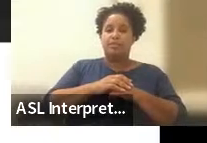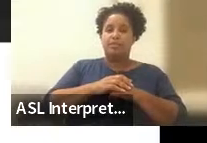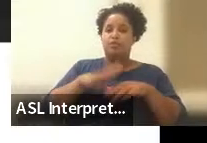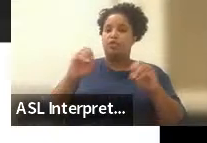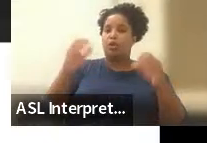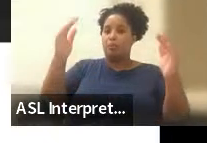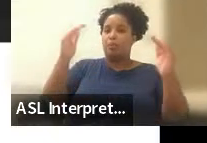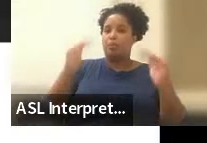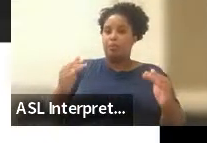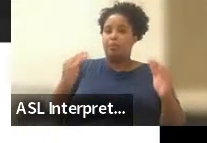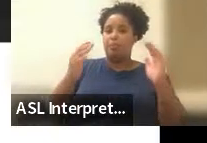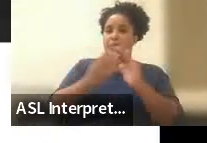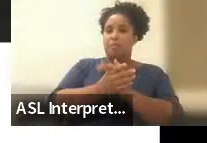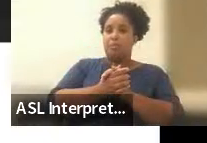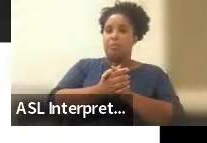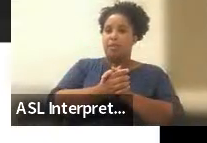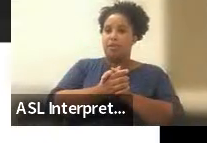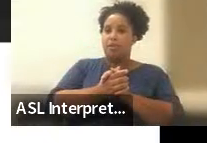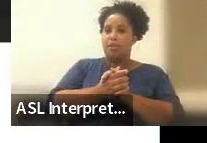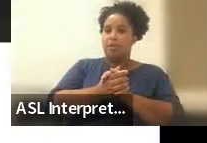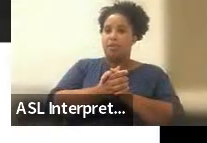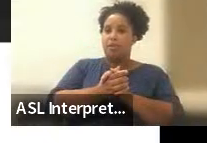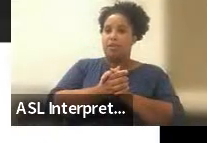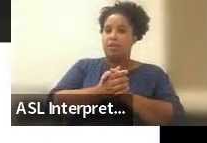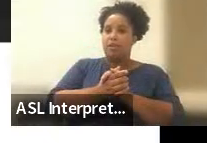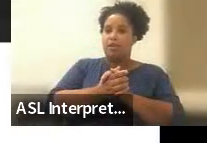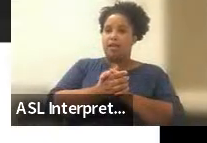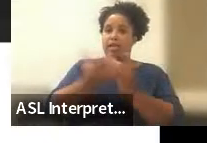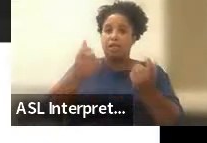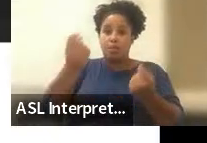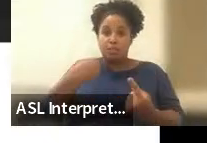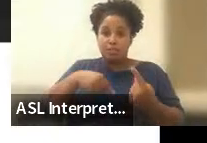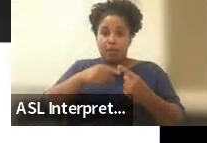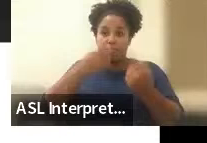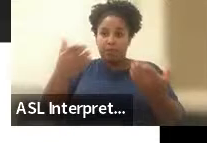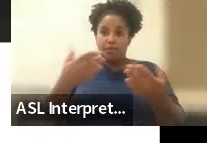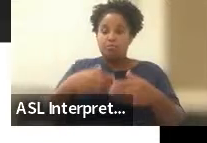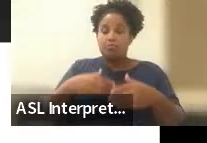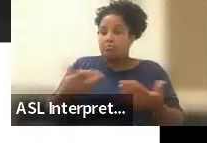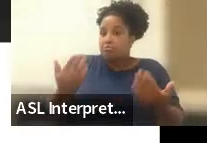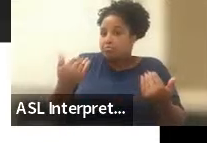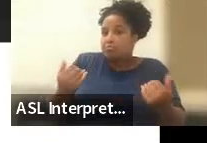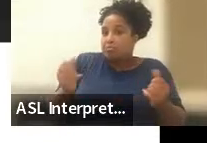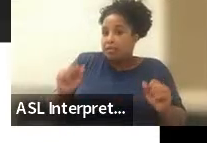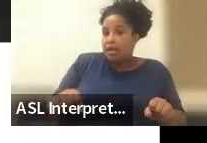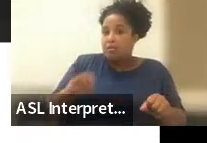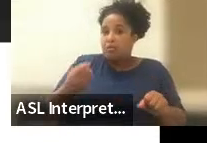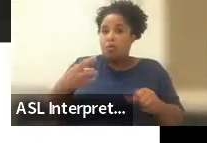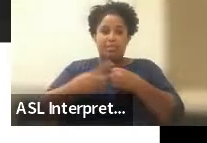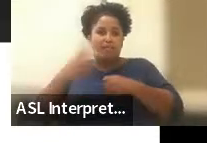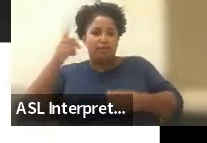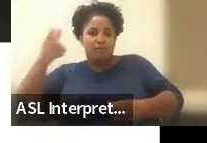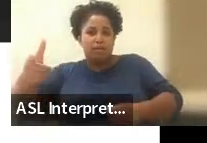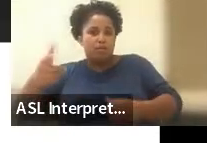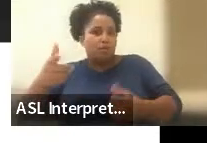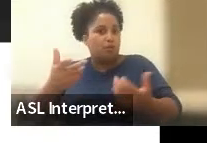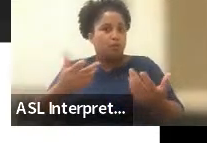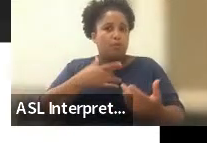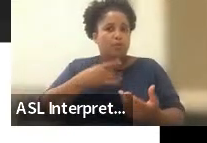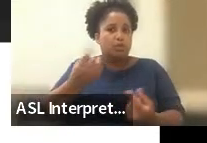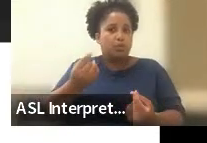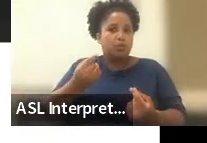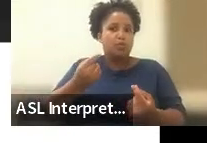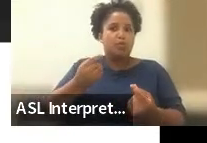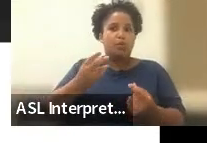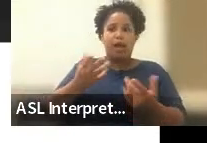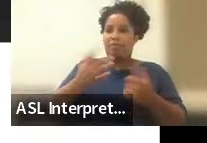So I'm just happy to, if we're going to do questions about this, happy to field that, or if we want to save those for later, I'm